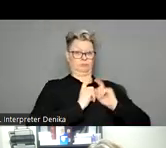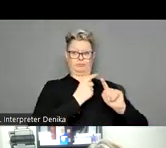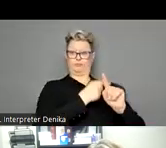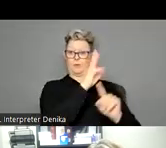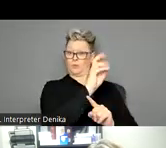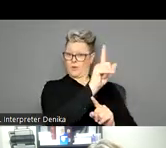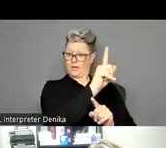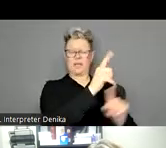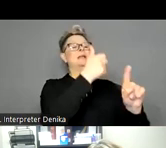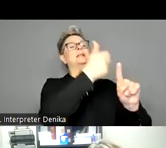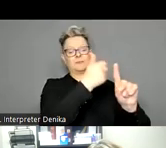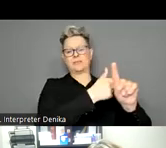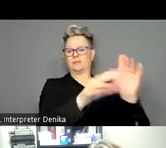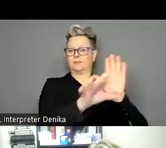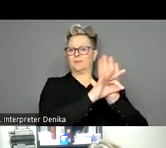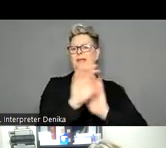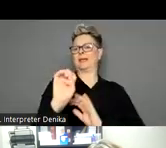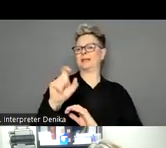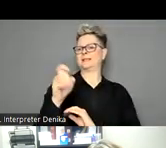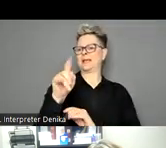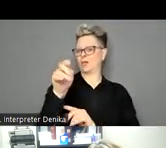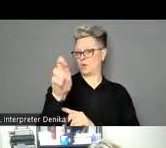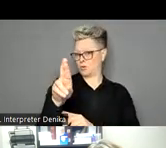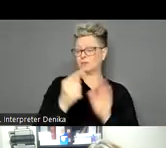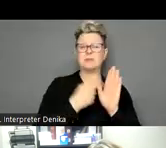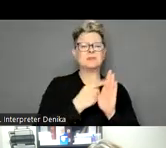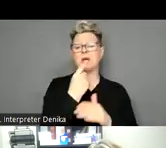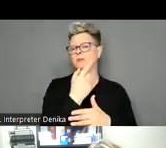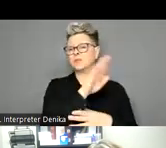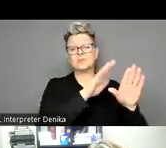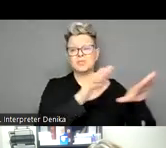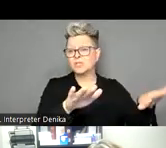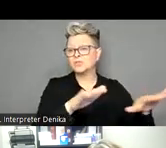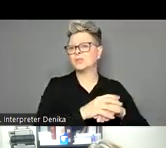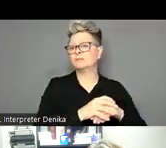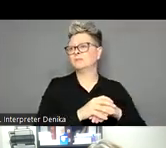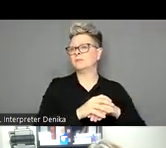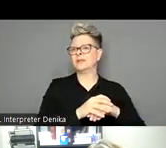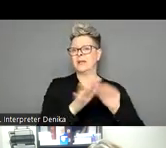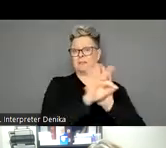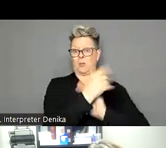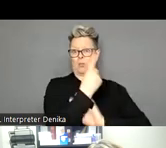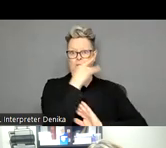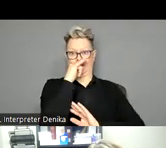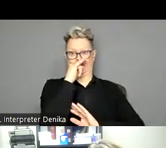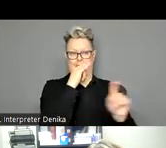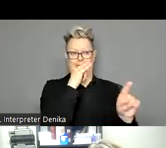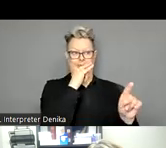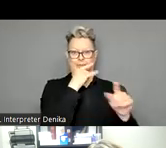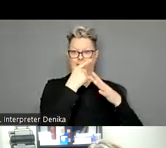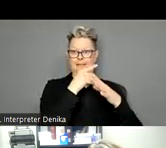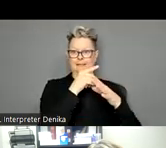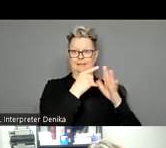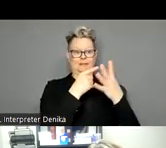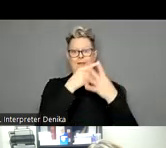the beneficiary is one of their children. It's obviously often a bit awkward to pick one specific child, but maybe it just comes down to, well,